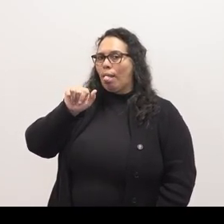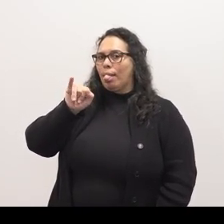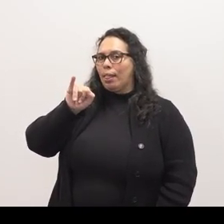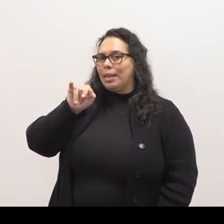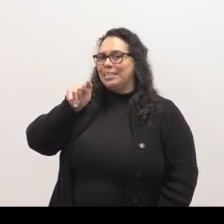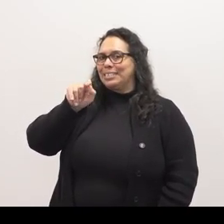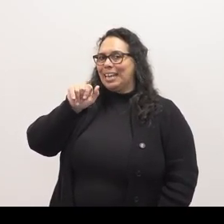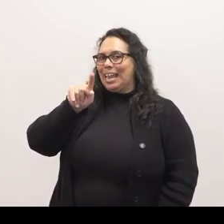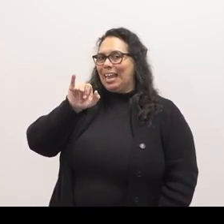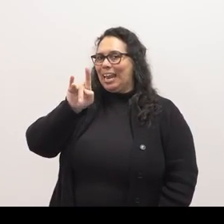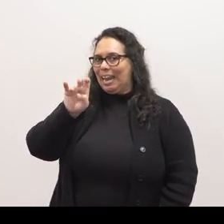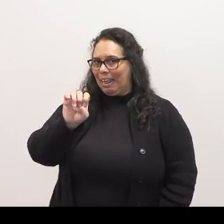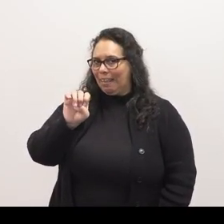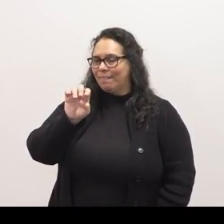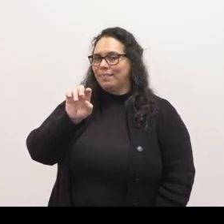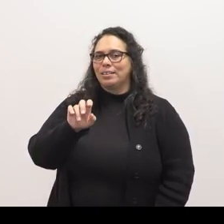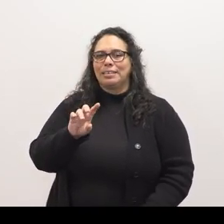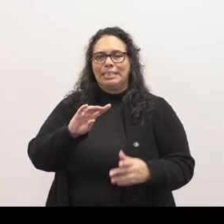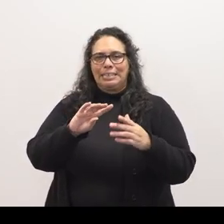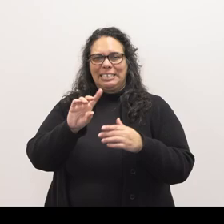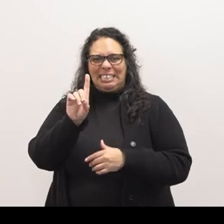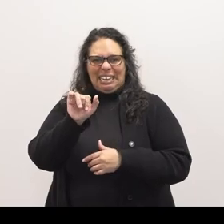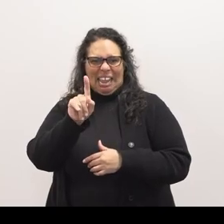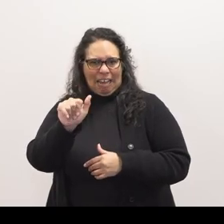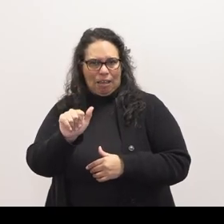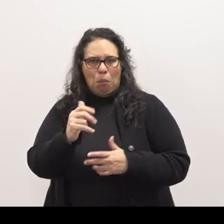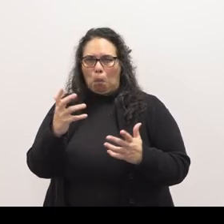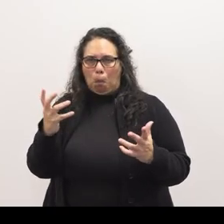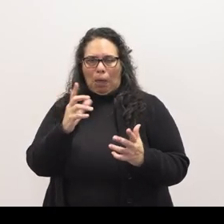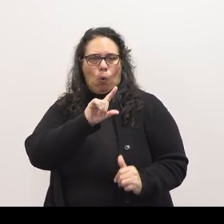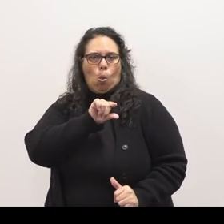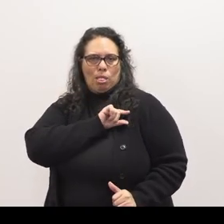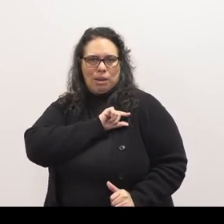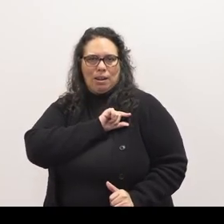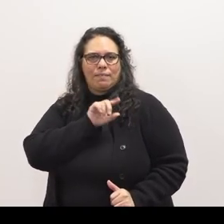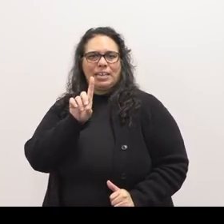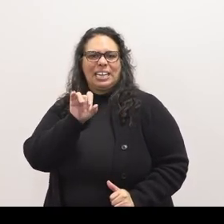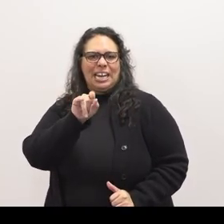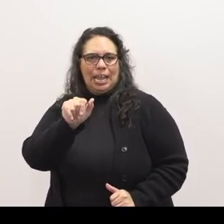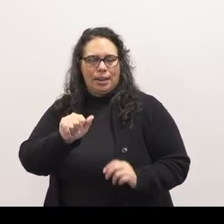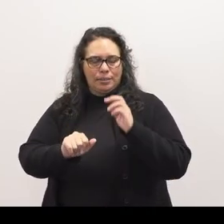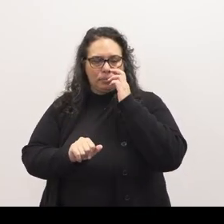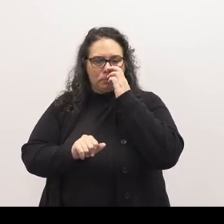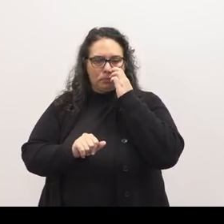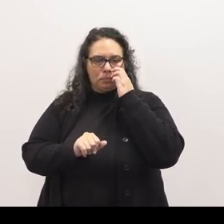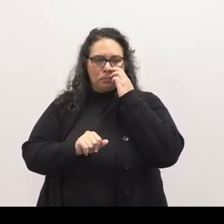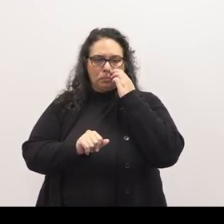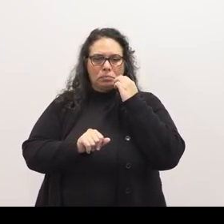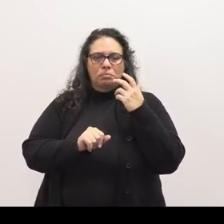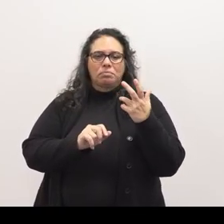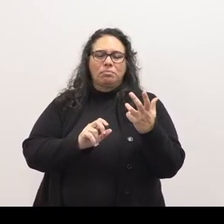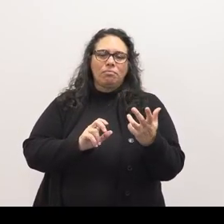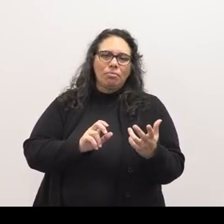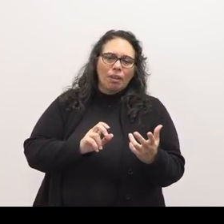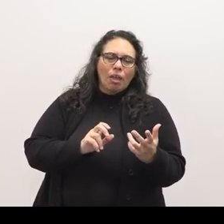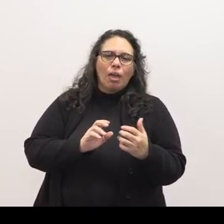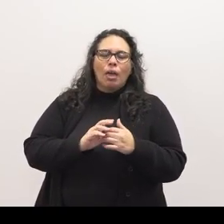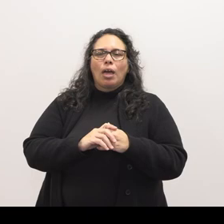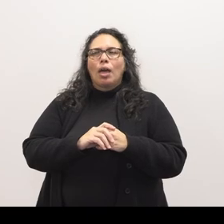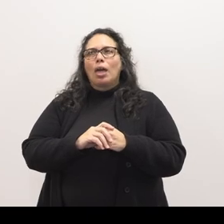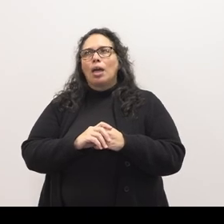qualitative data is any type of data that really refers to measure. Unlike quantitative data, the